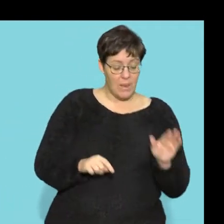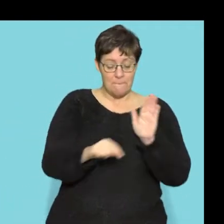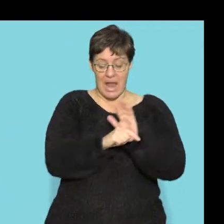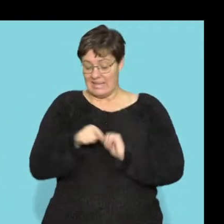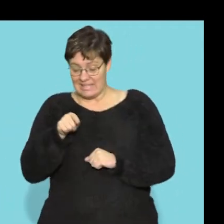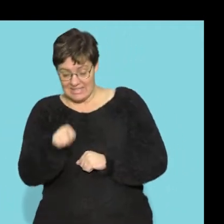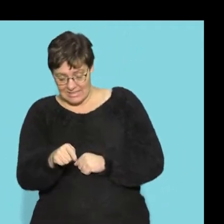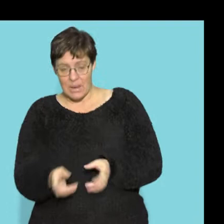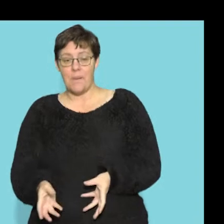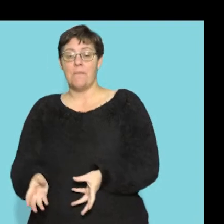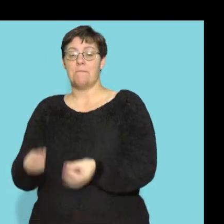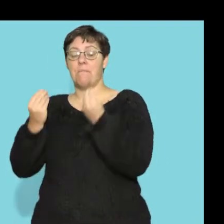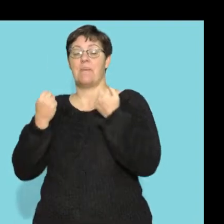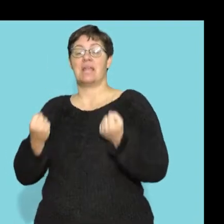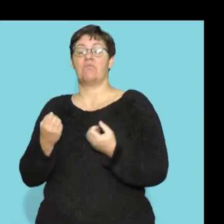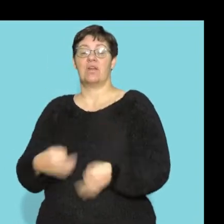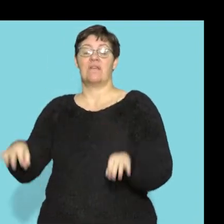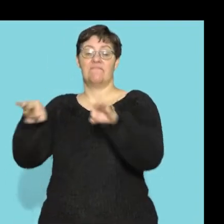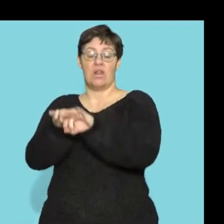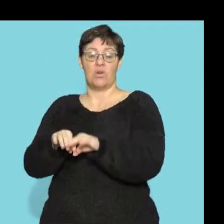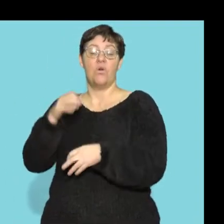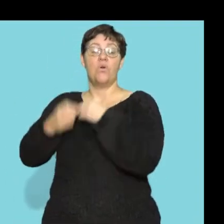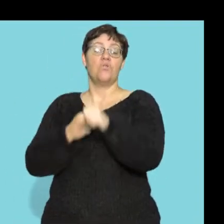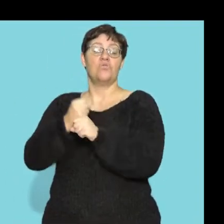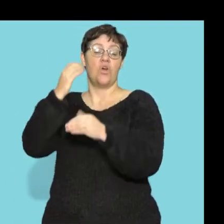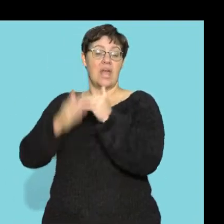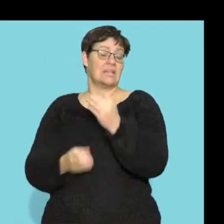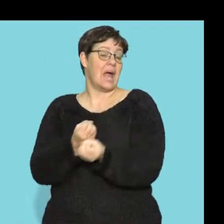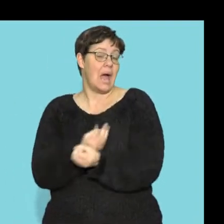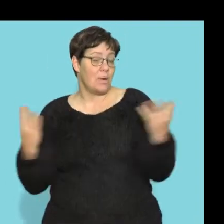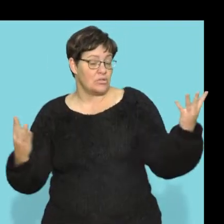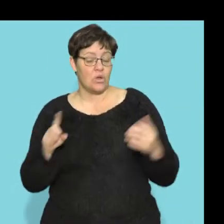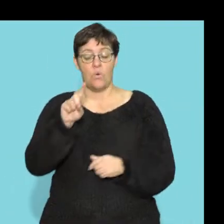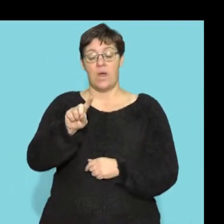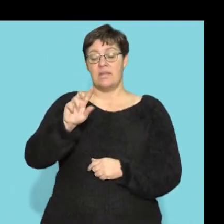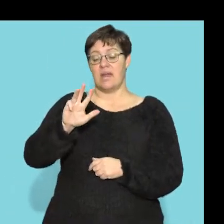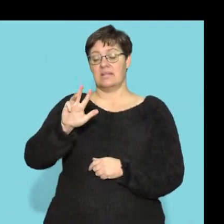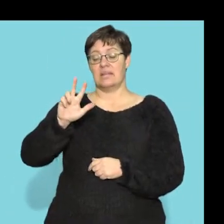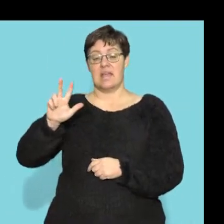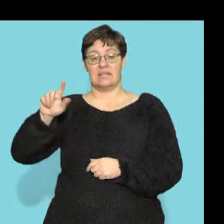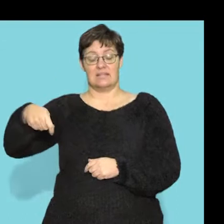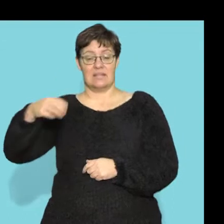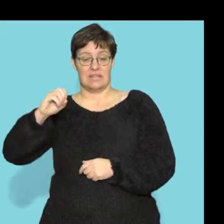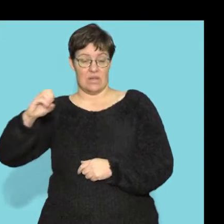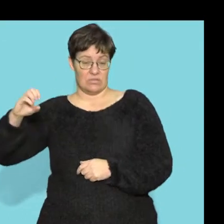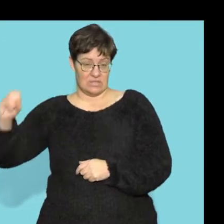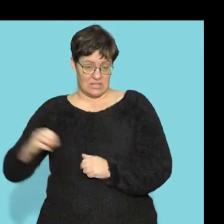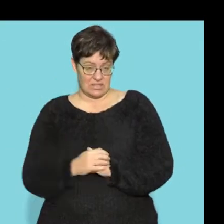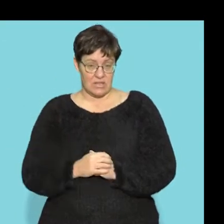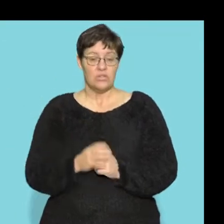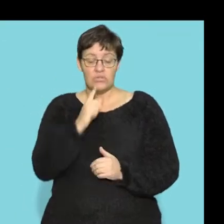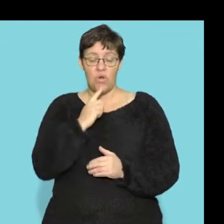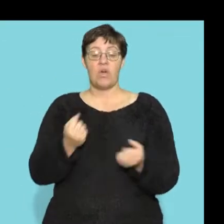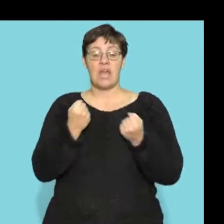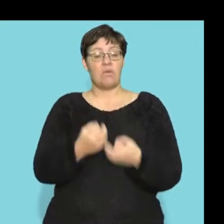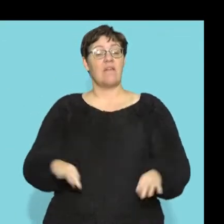will give me my carrying value at the end of the year of 198,000 Rand. So I've got the carrying value that